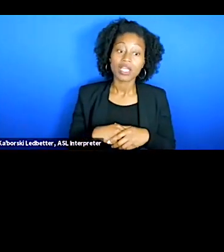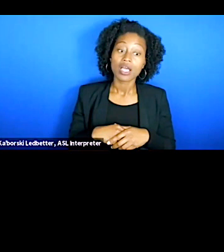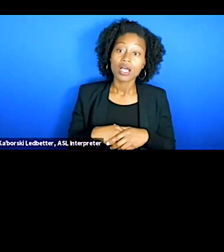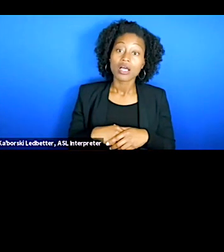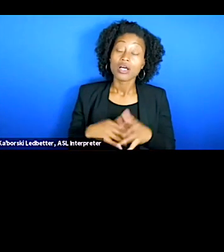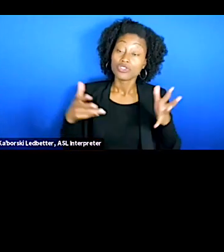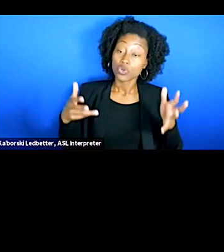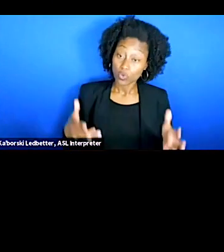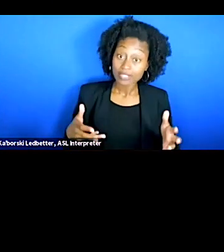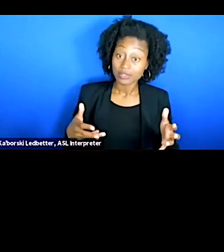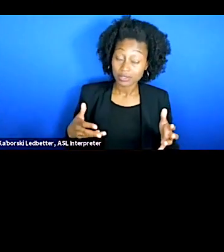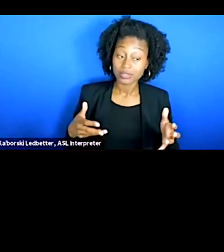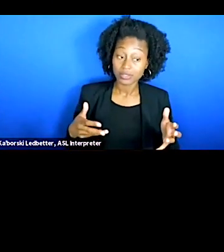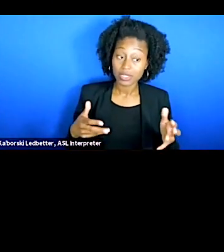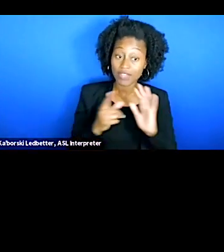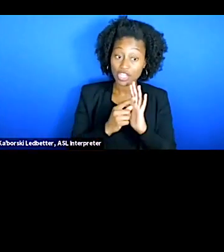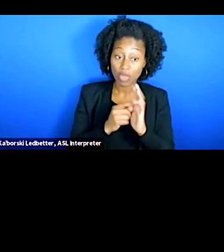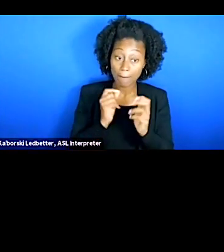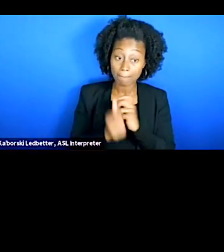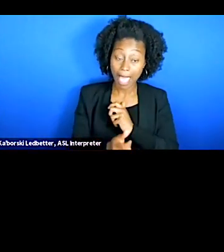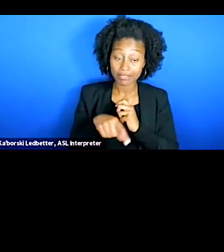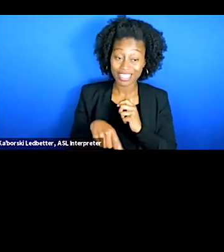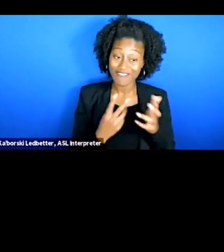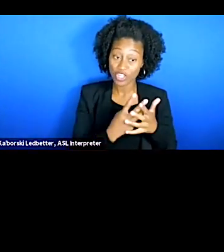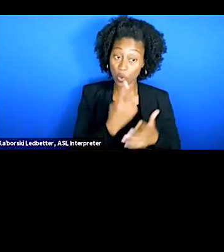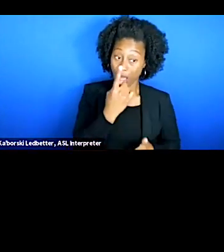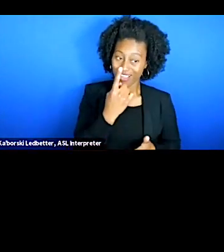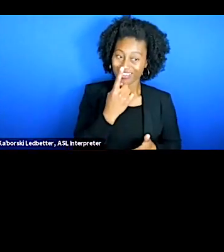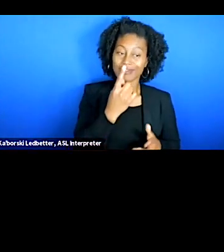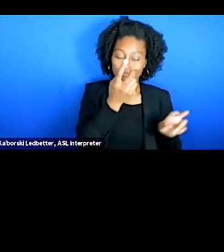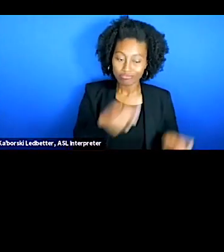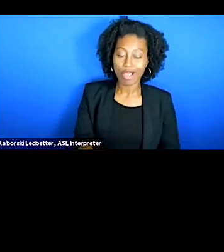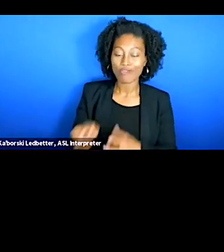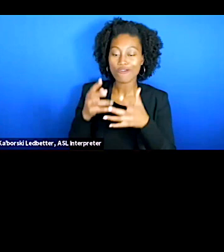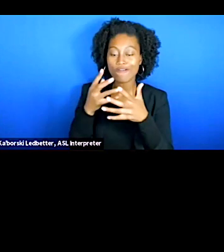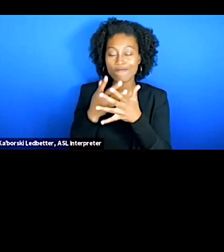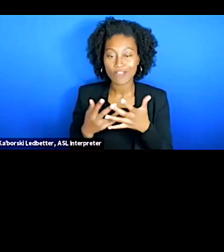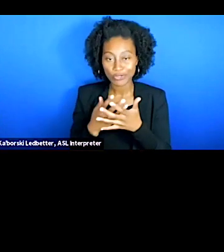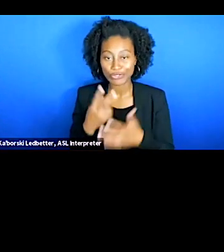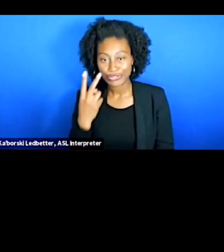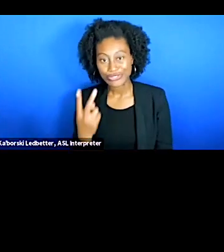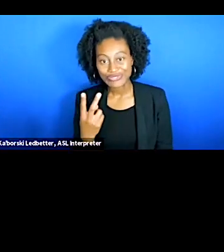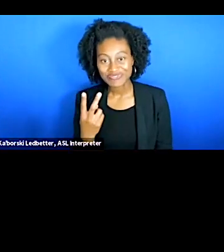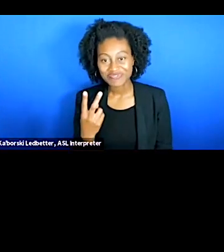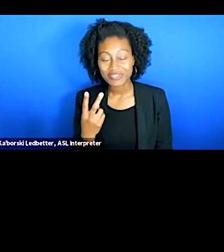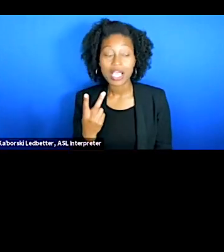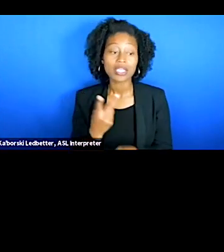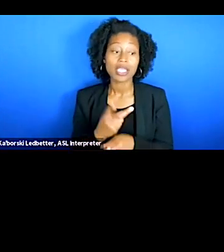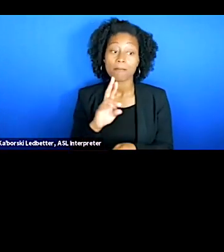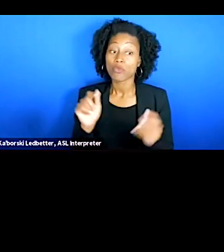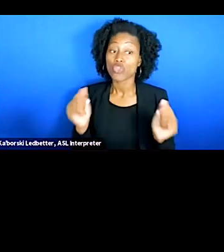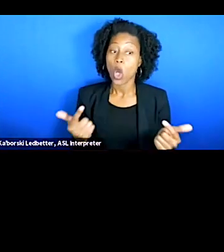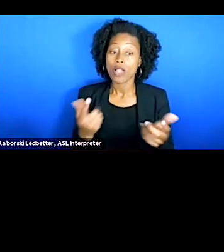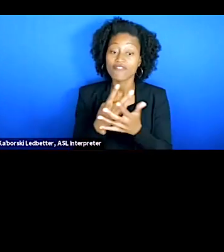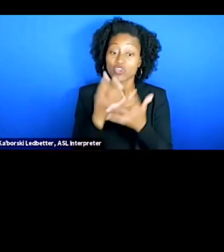do pass the filter move to filter 2. It is important to keep track of all filtering decisions